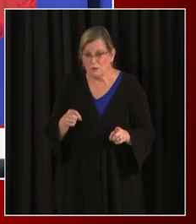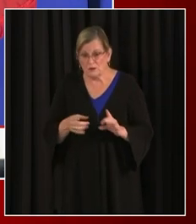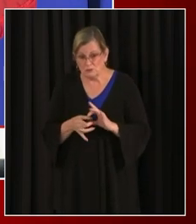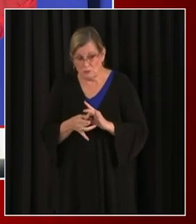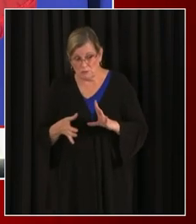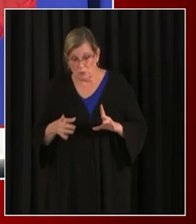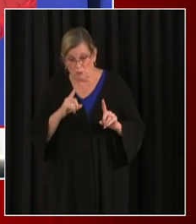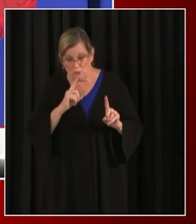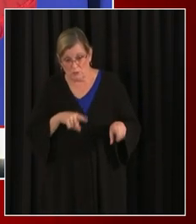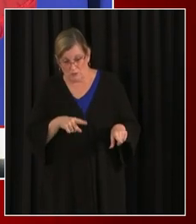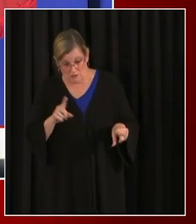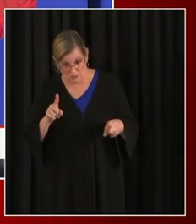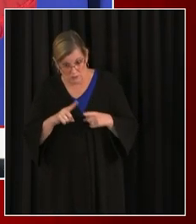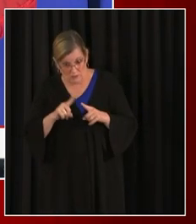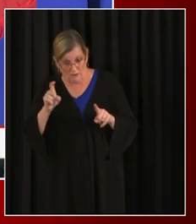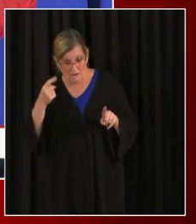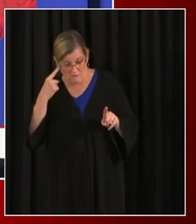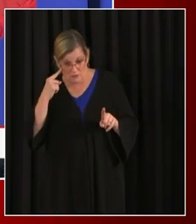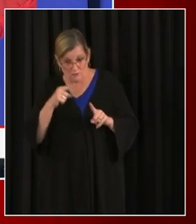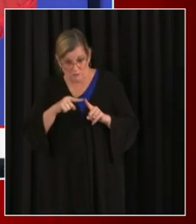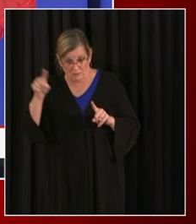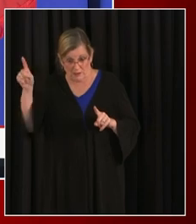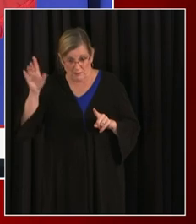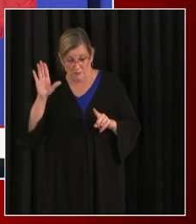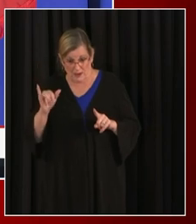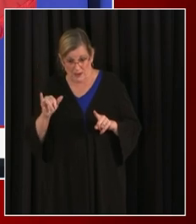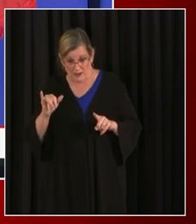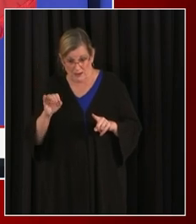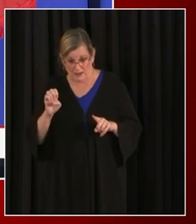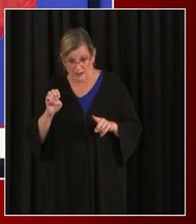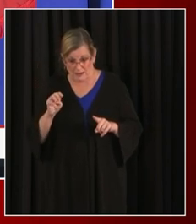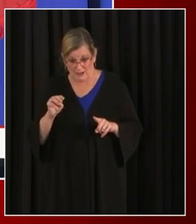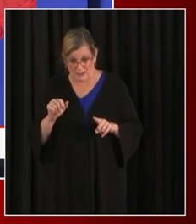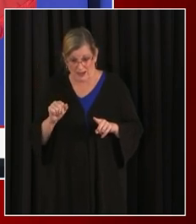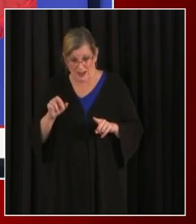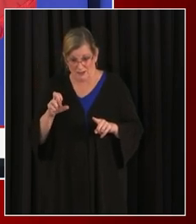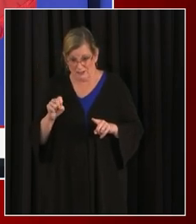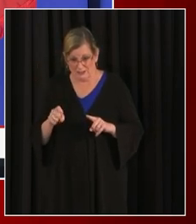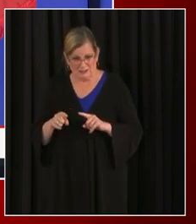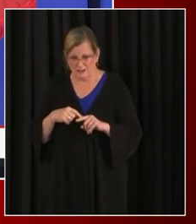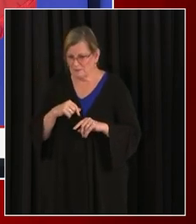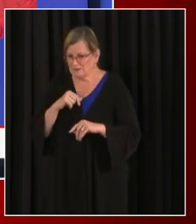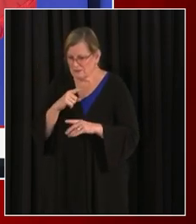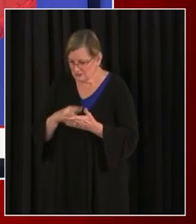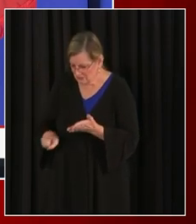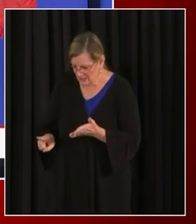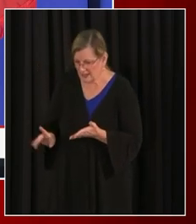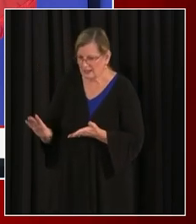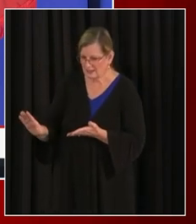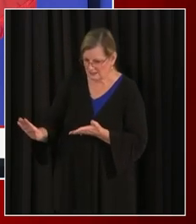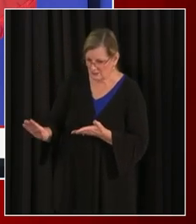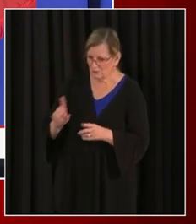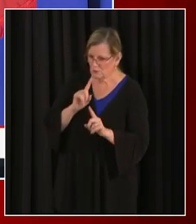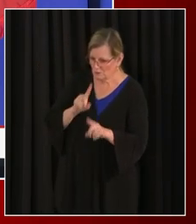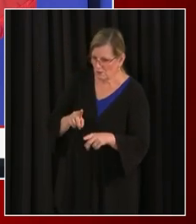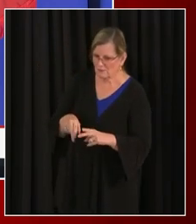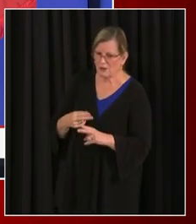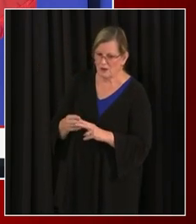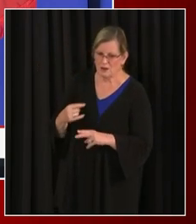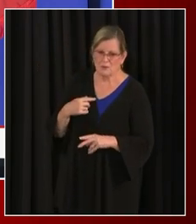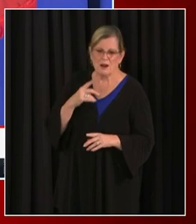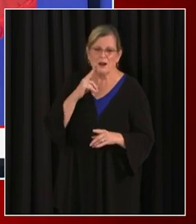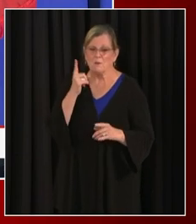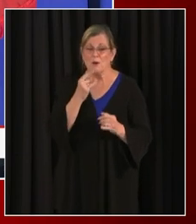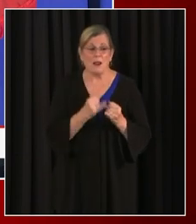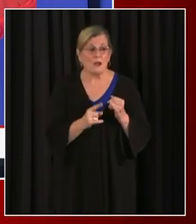submitted to the government and as required by the CARES Act, would you release that to the public? Let me check on the report you're talking about. And I just have one last